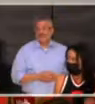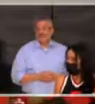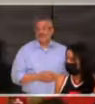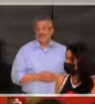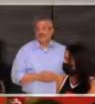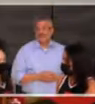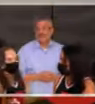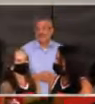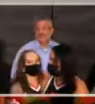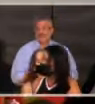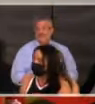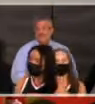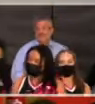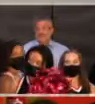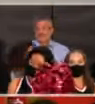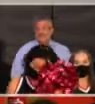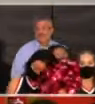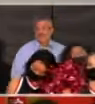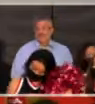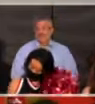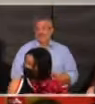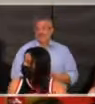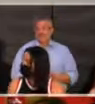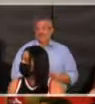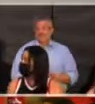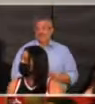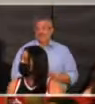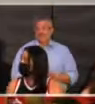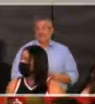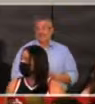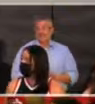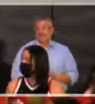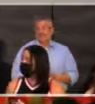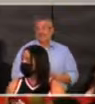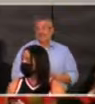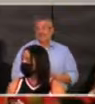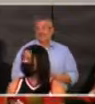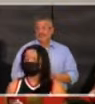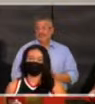knowing that I may be handing the wrong author. But here we go.